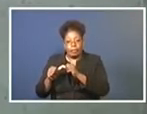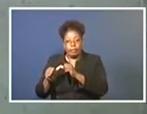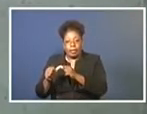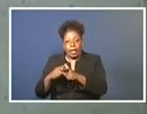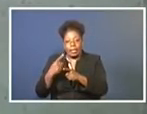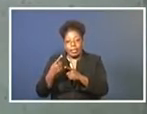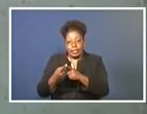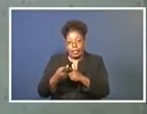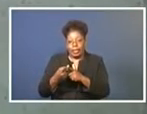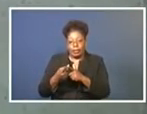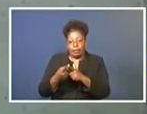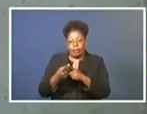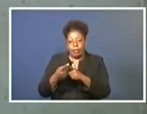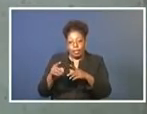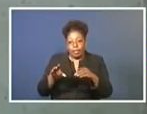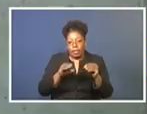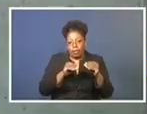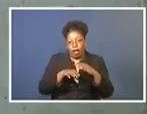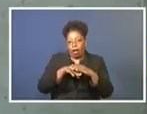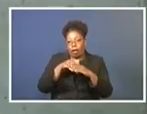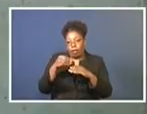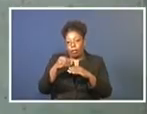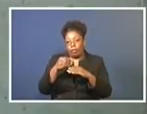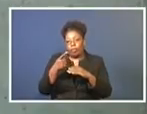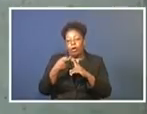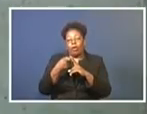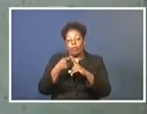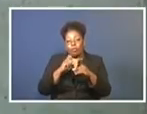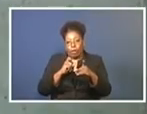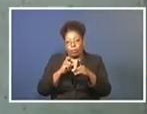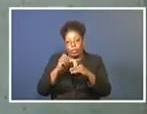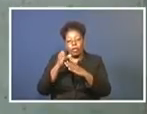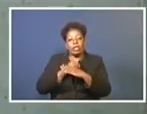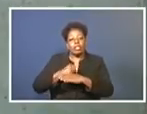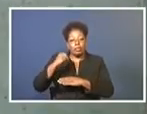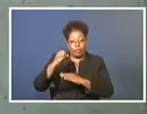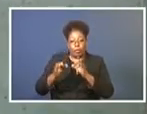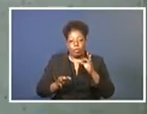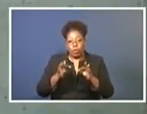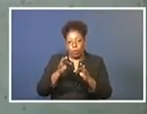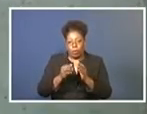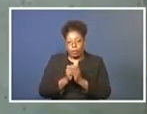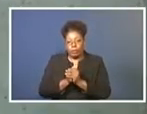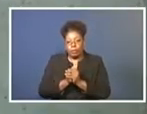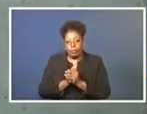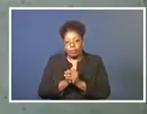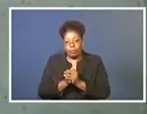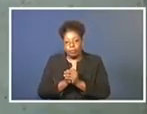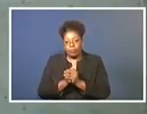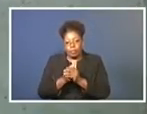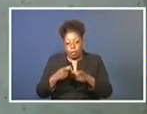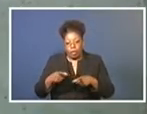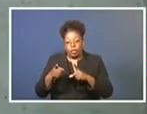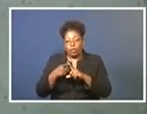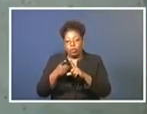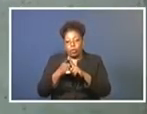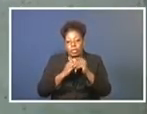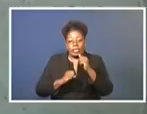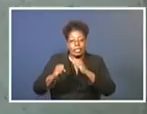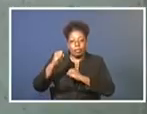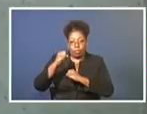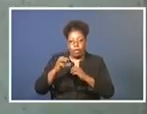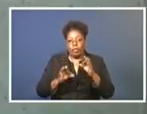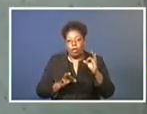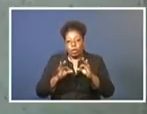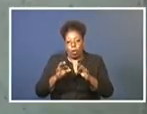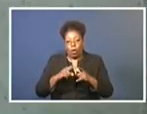until discharged by order of the Supreme Court. The matter should be remitted to the Supreme Court, and